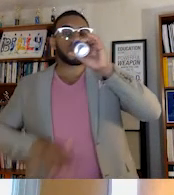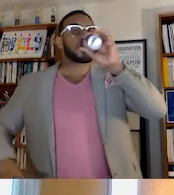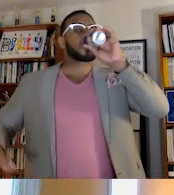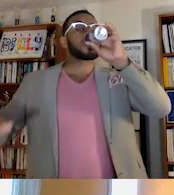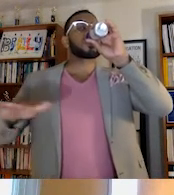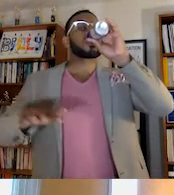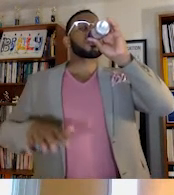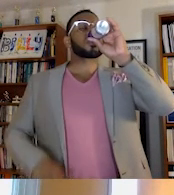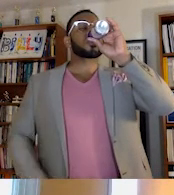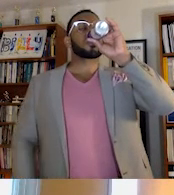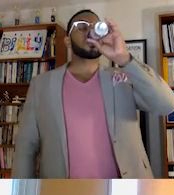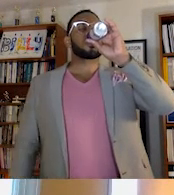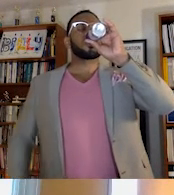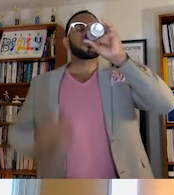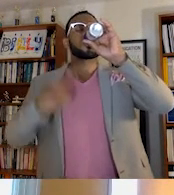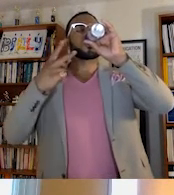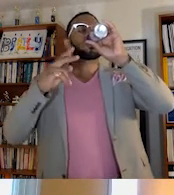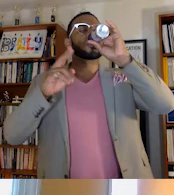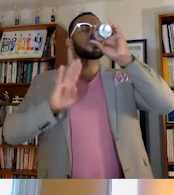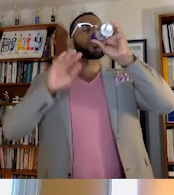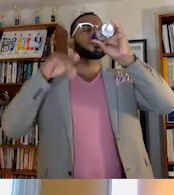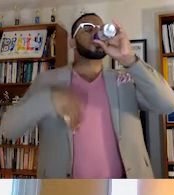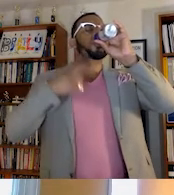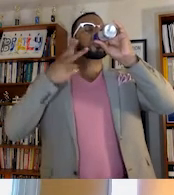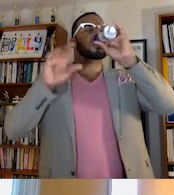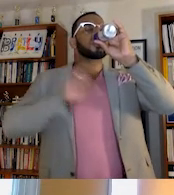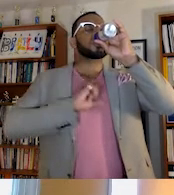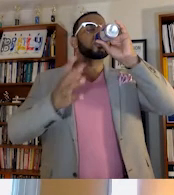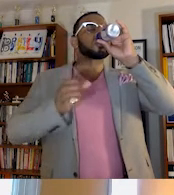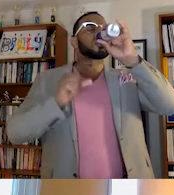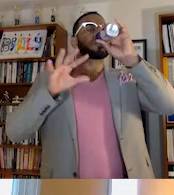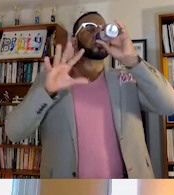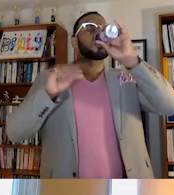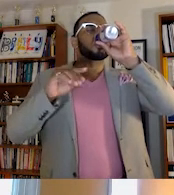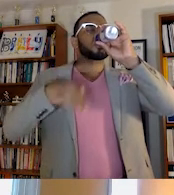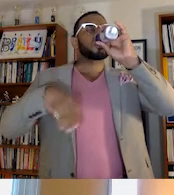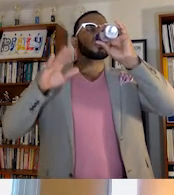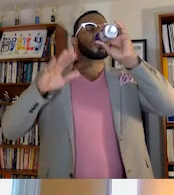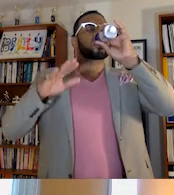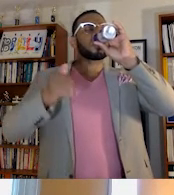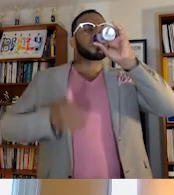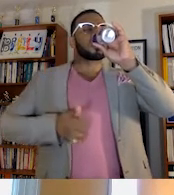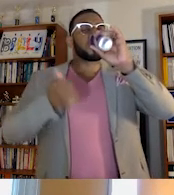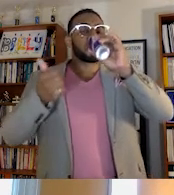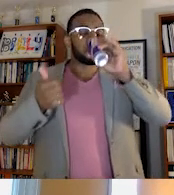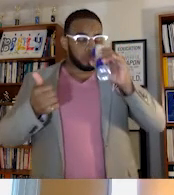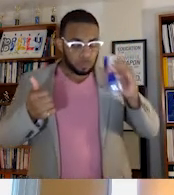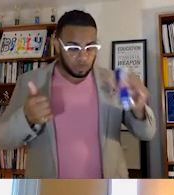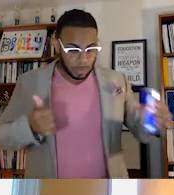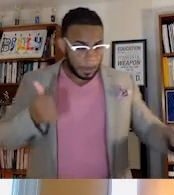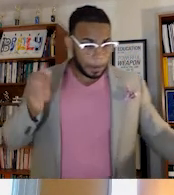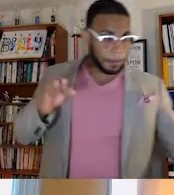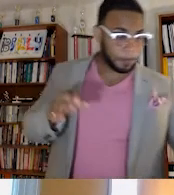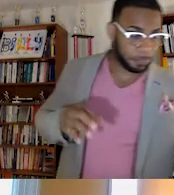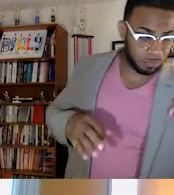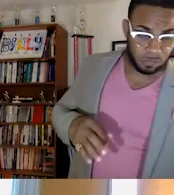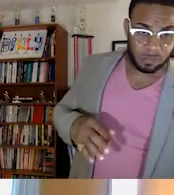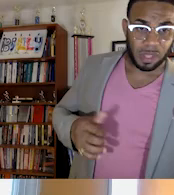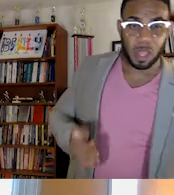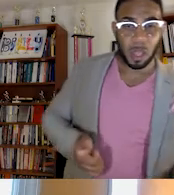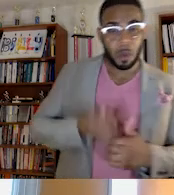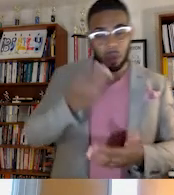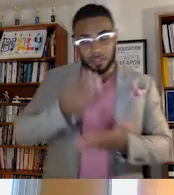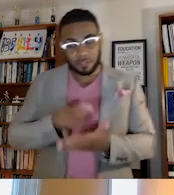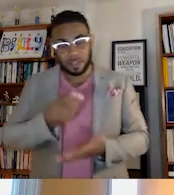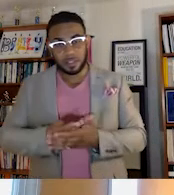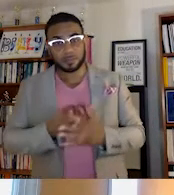the country, topsy-turvy. The police get 50 or more, the majority of the